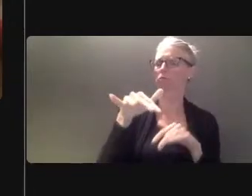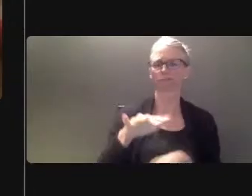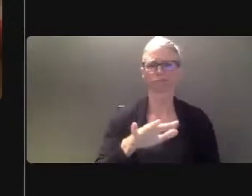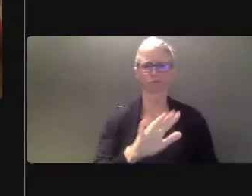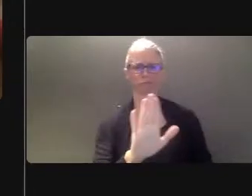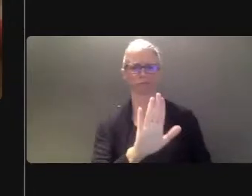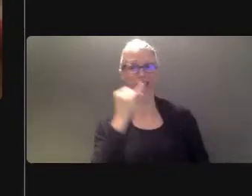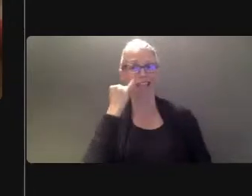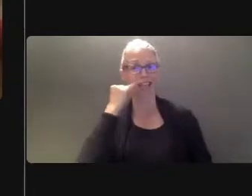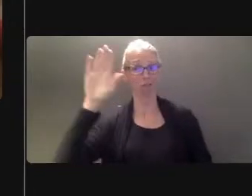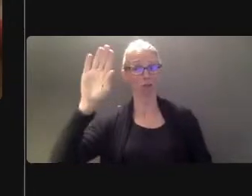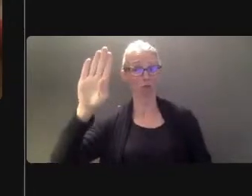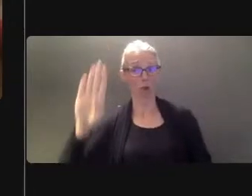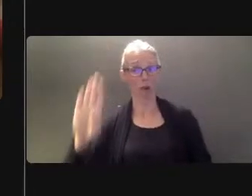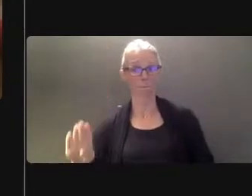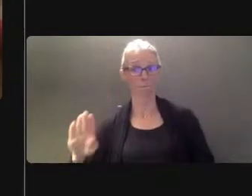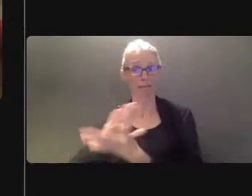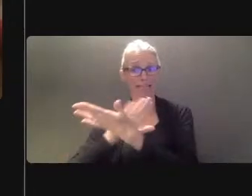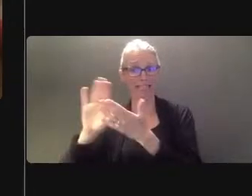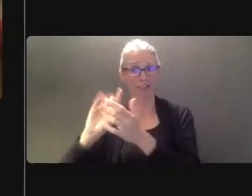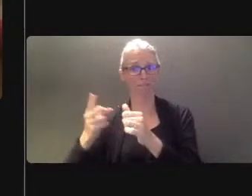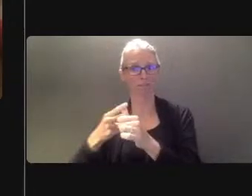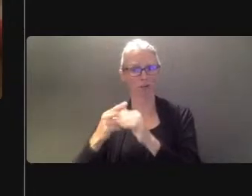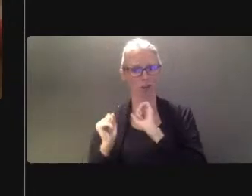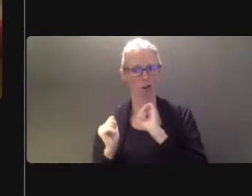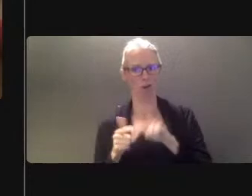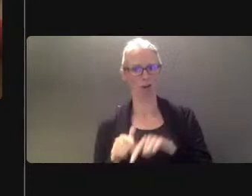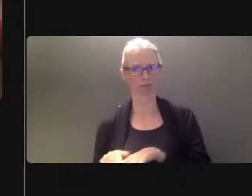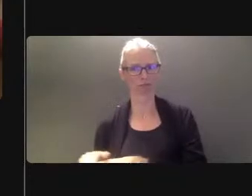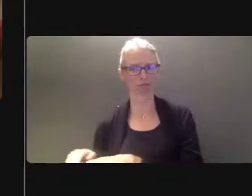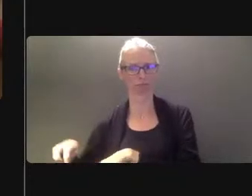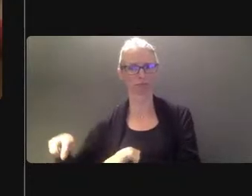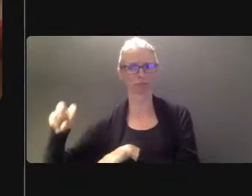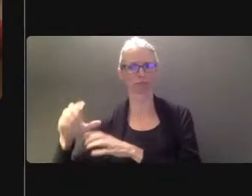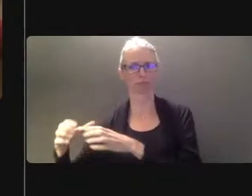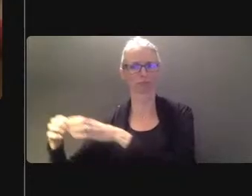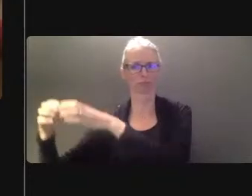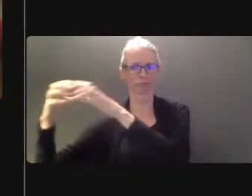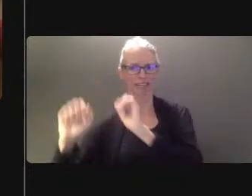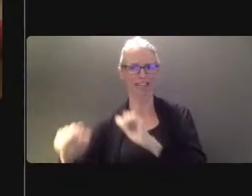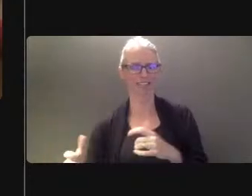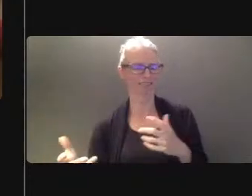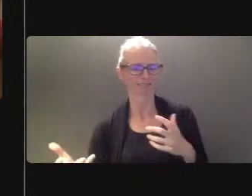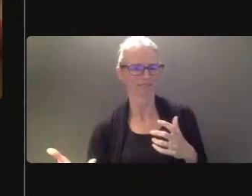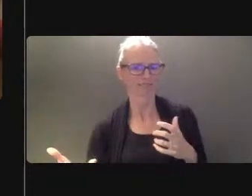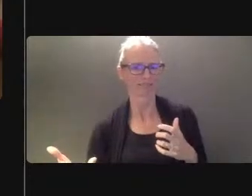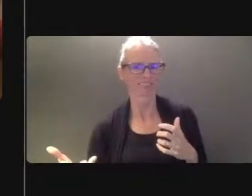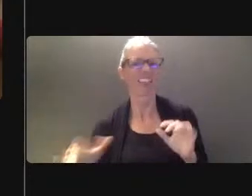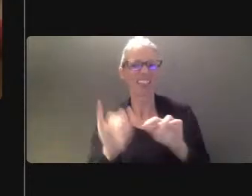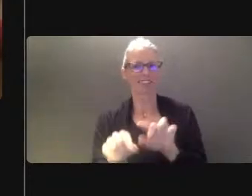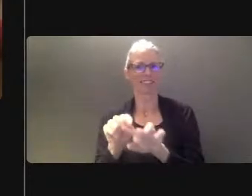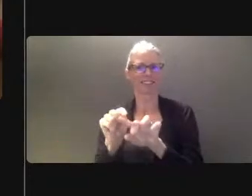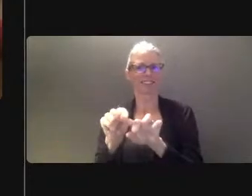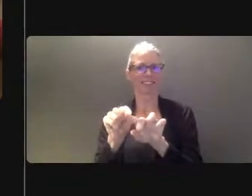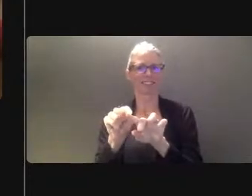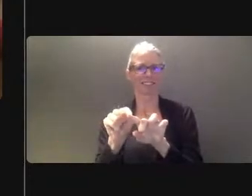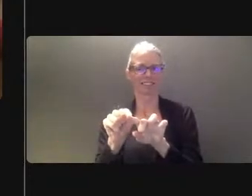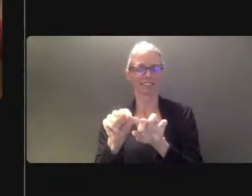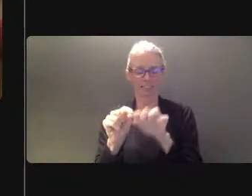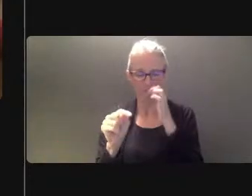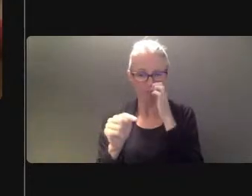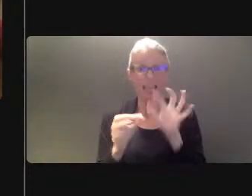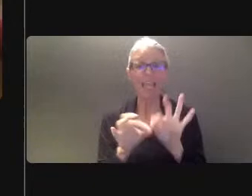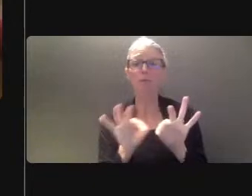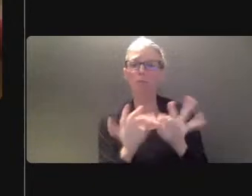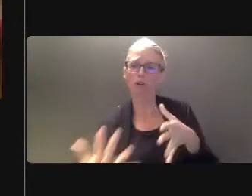and sort of understanding. Because really, I always try to say it would be great if any developer or designer, lodge